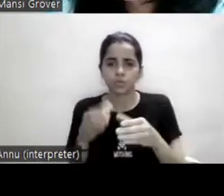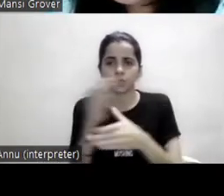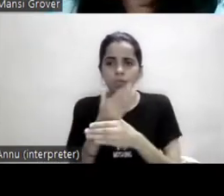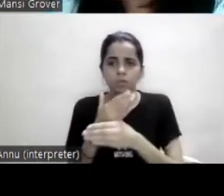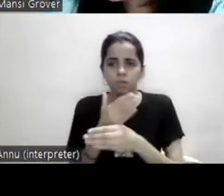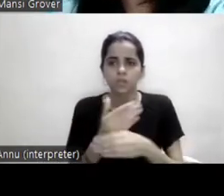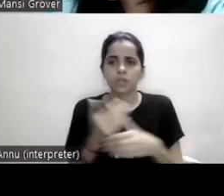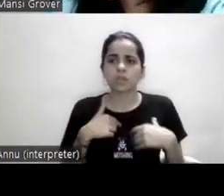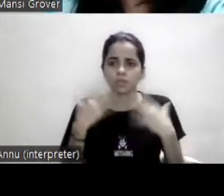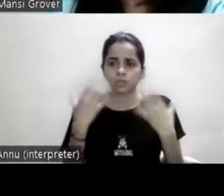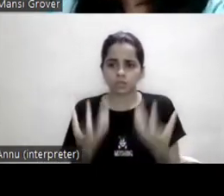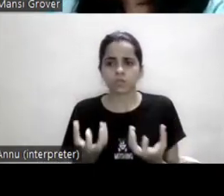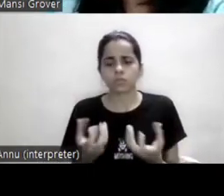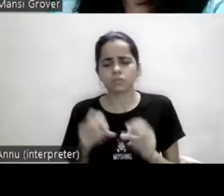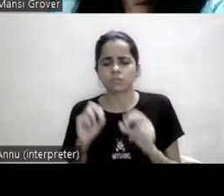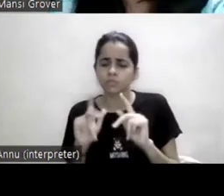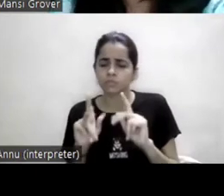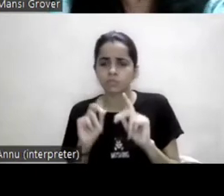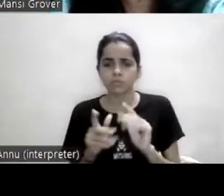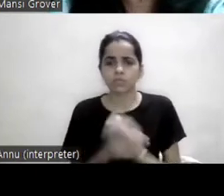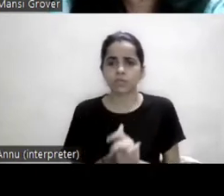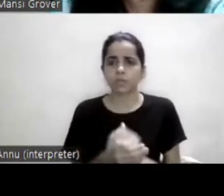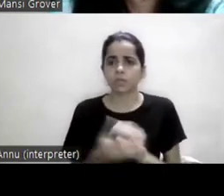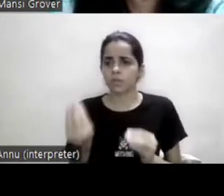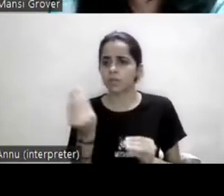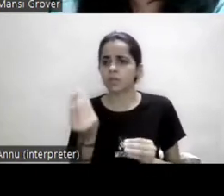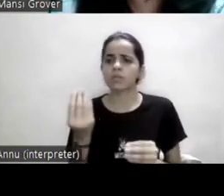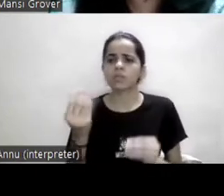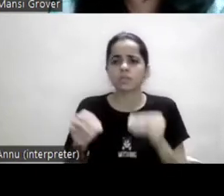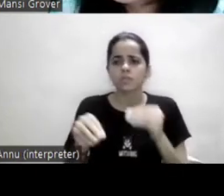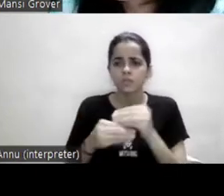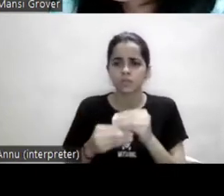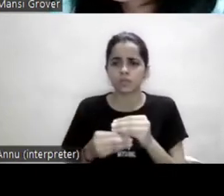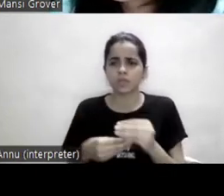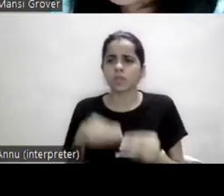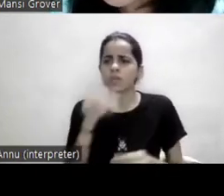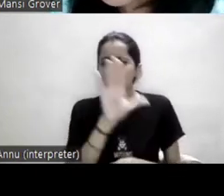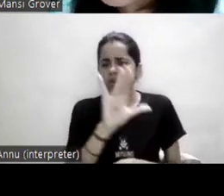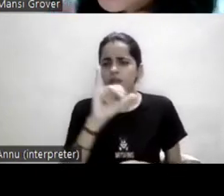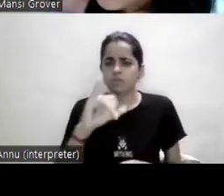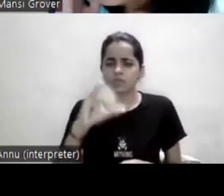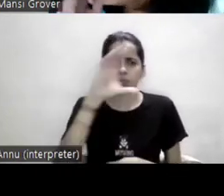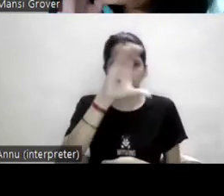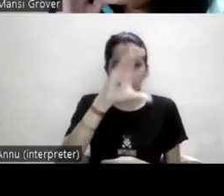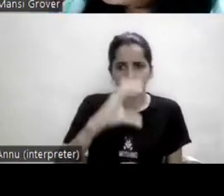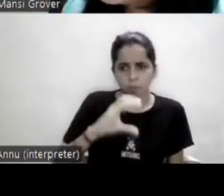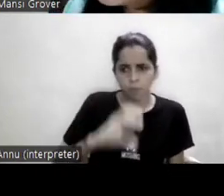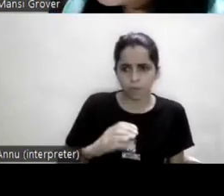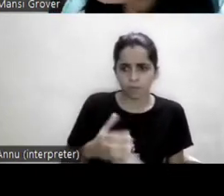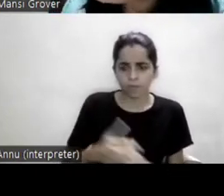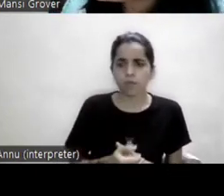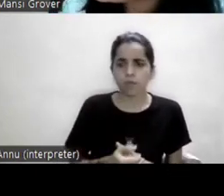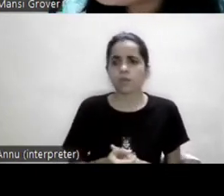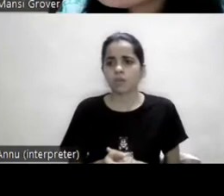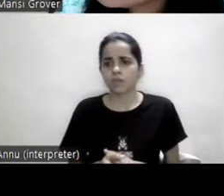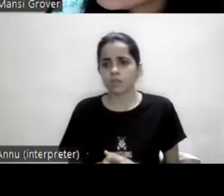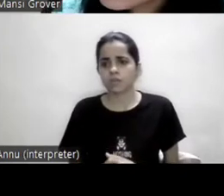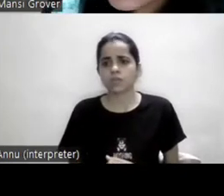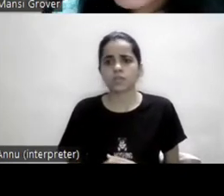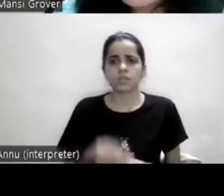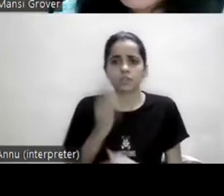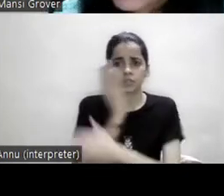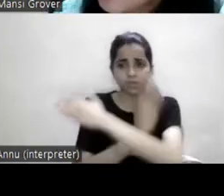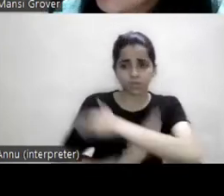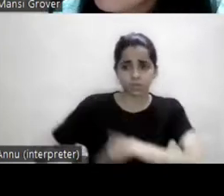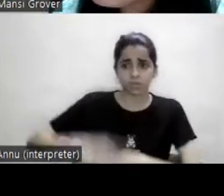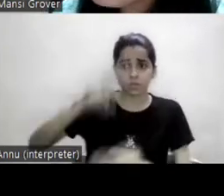think that would be okay, because these are some 5-6 essays from this book. This is called Disability